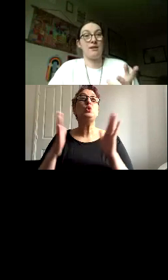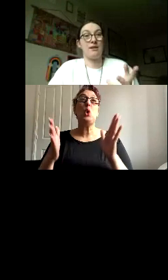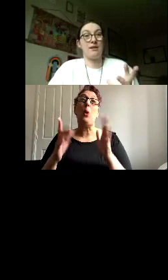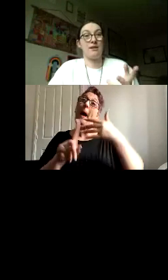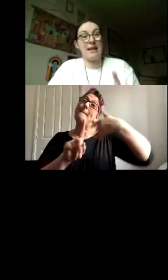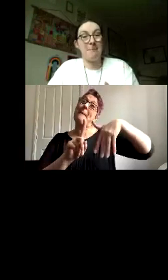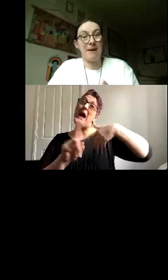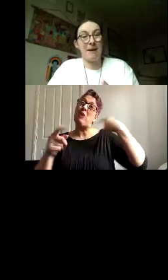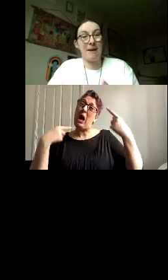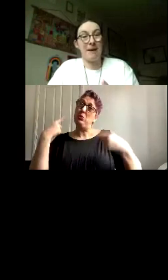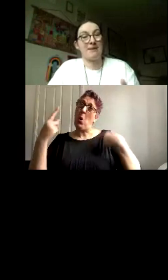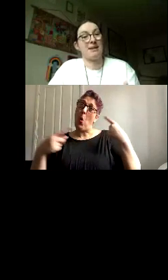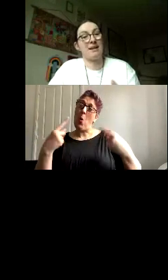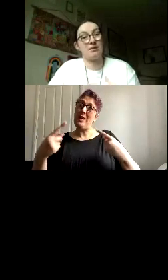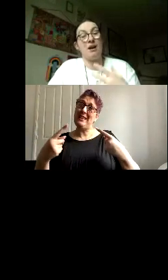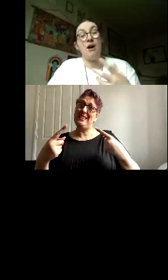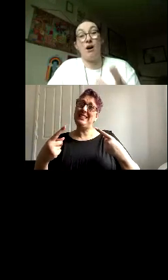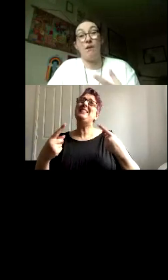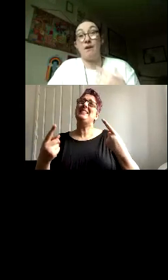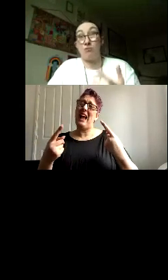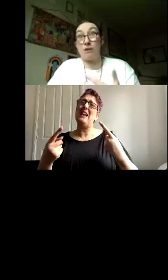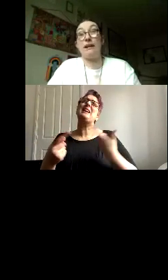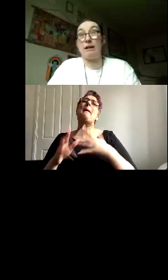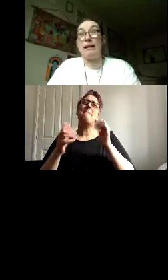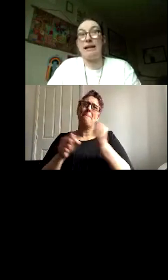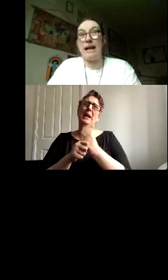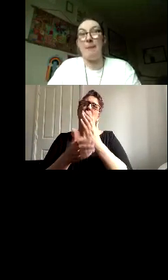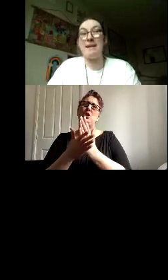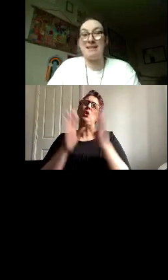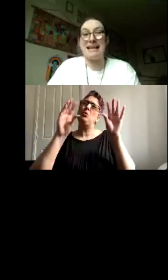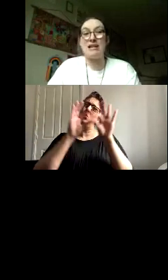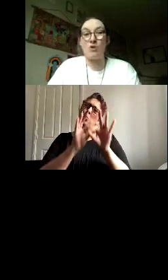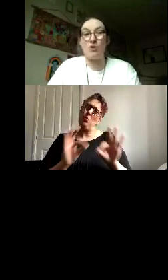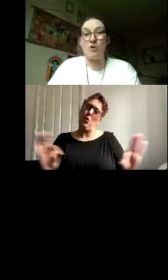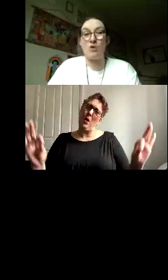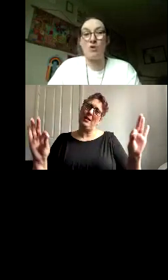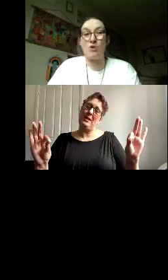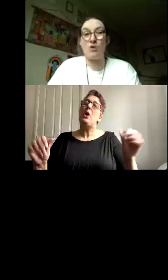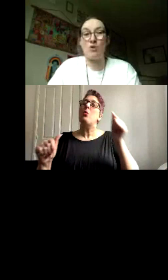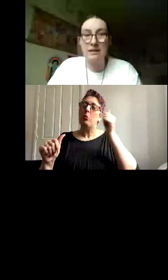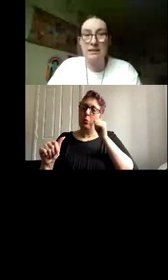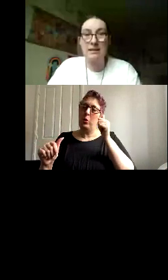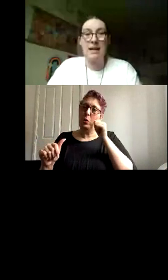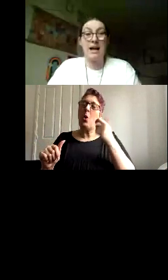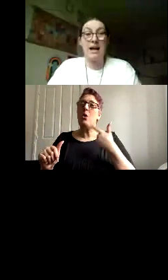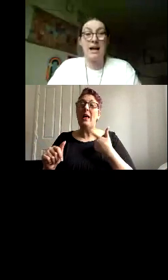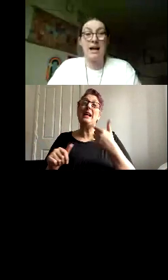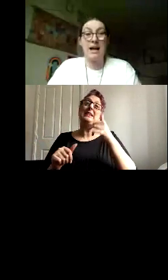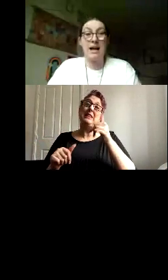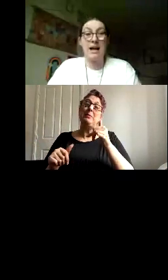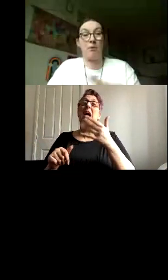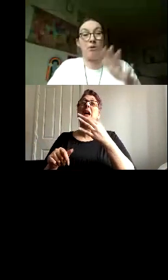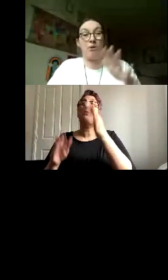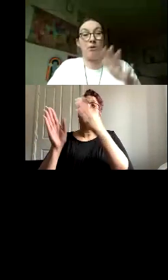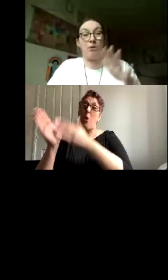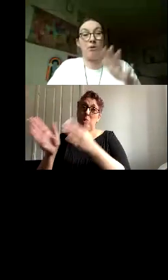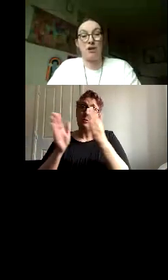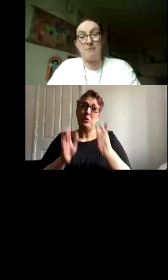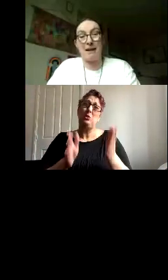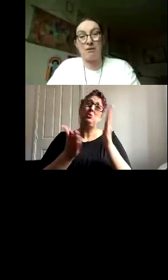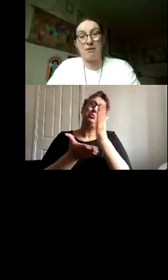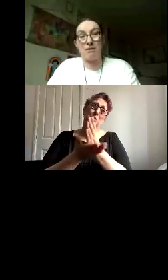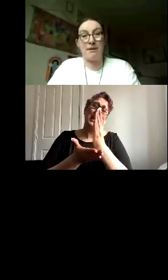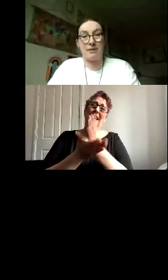of us who work in inpatient settings, often really, really busy noisy environments. And that's really important. We